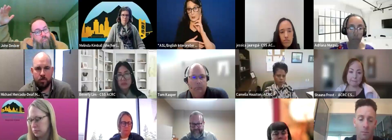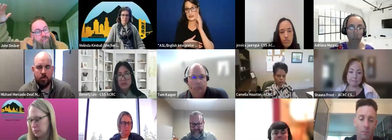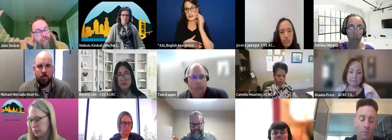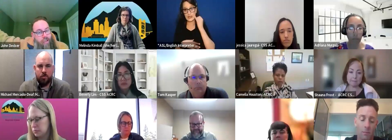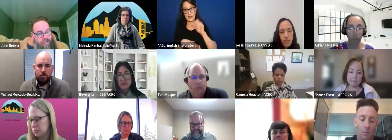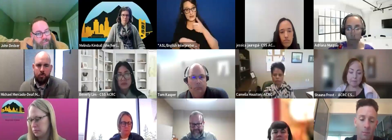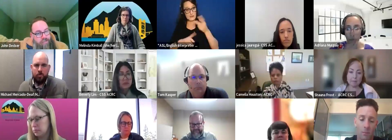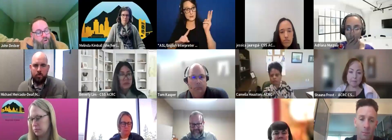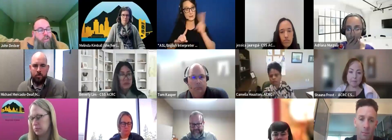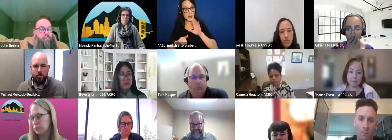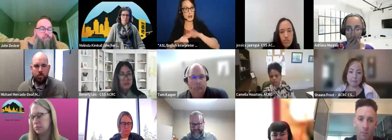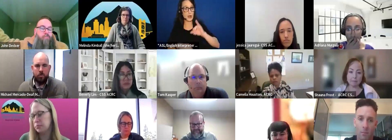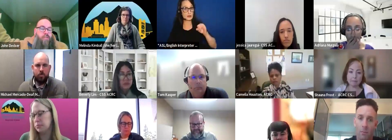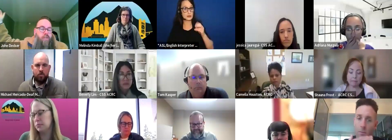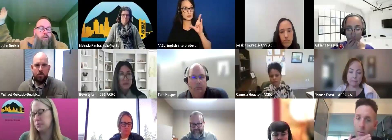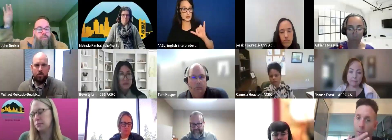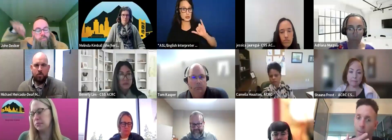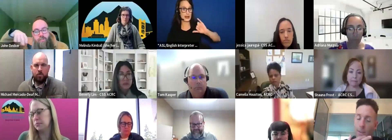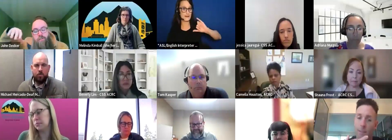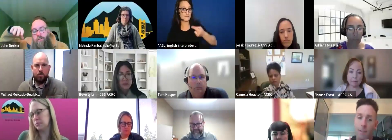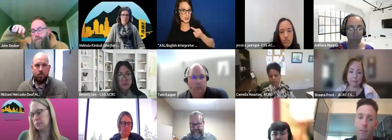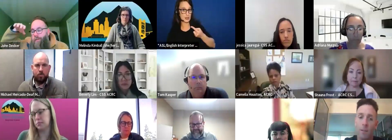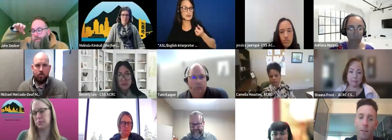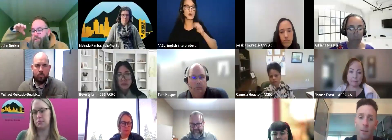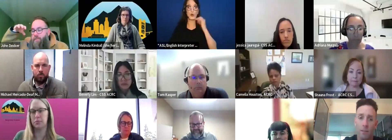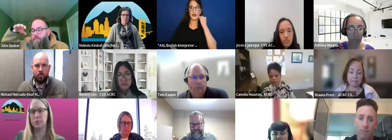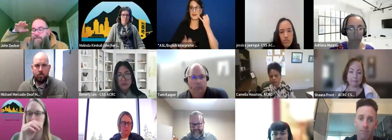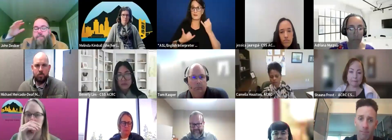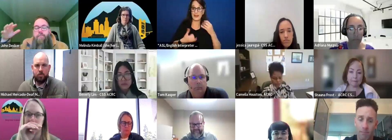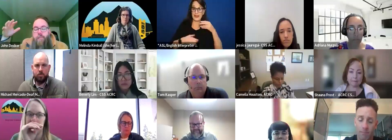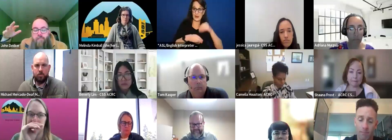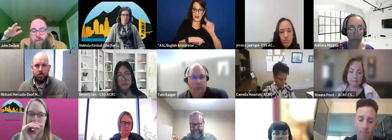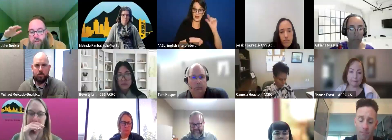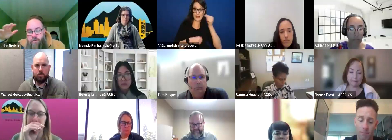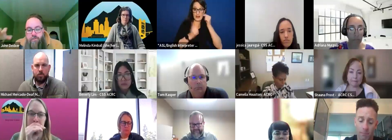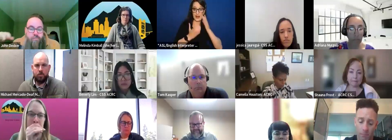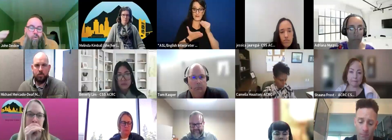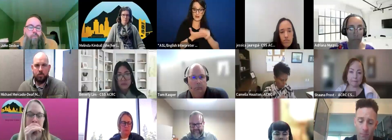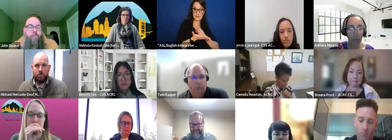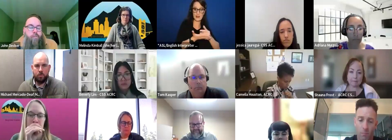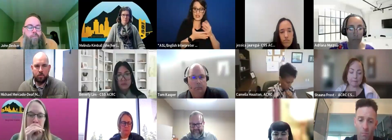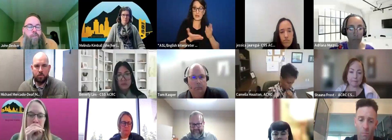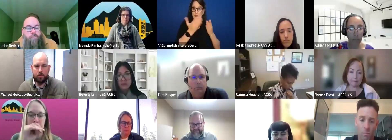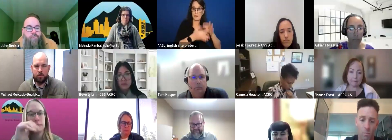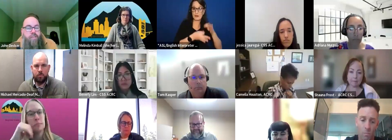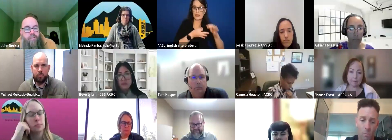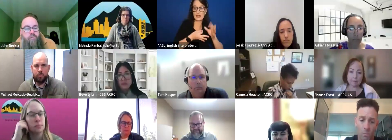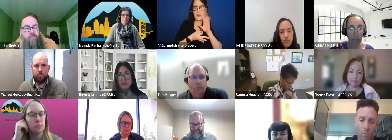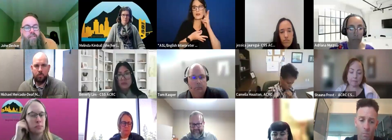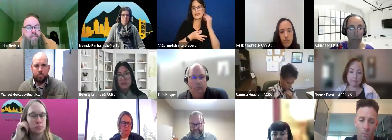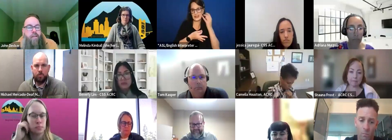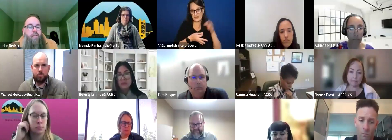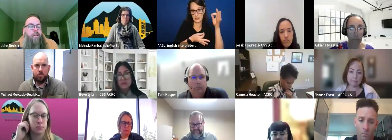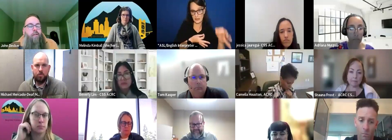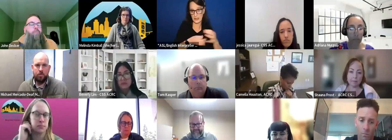study is going to be delayed as is currently proposed in the governor's budget. There has been a significant amount of political support for the full implementation